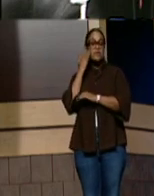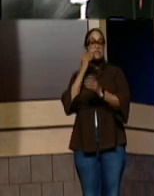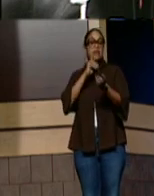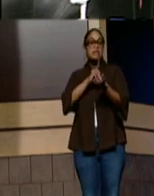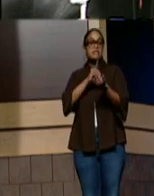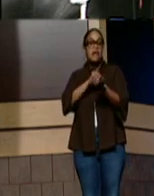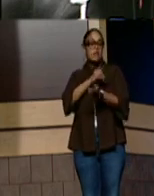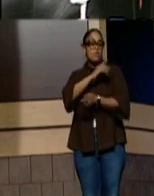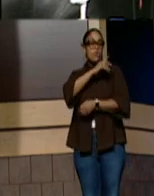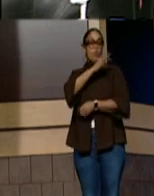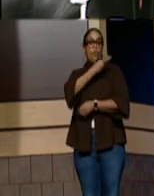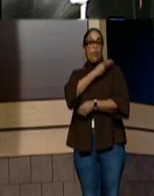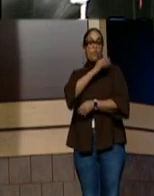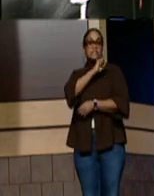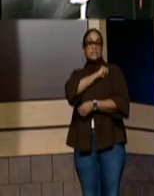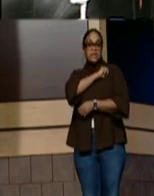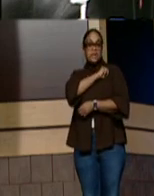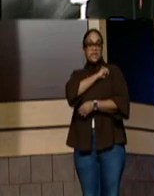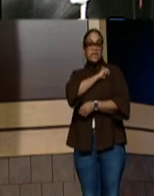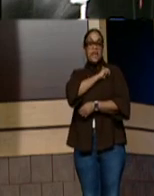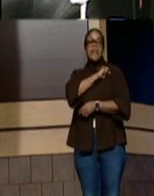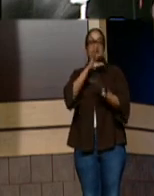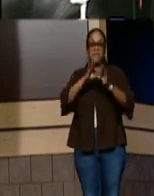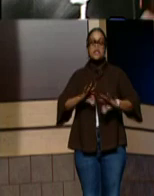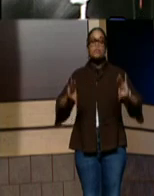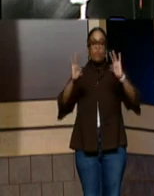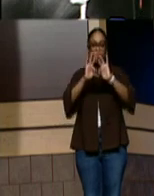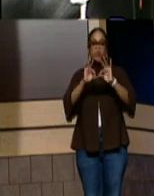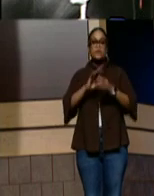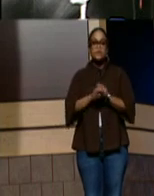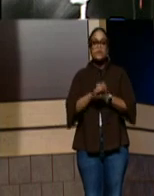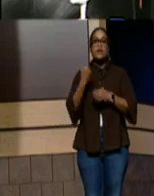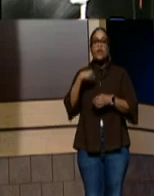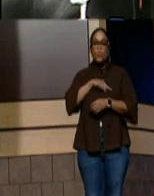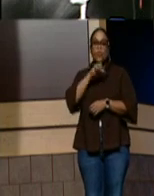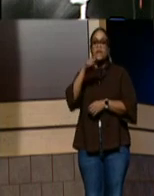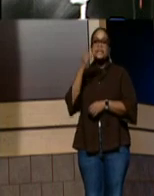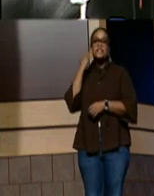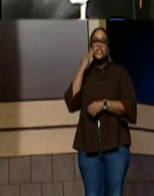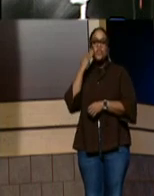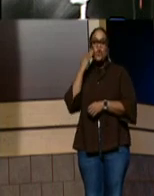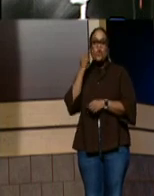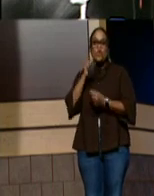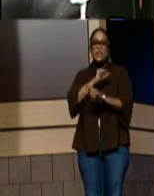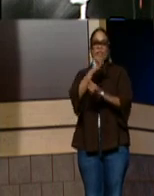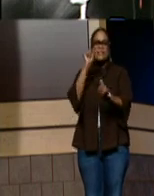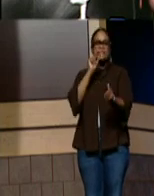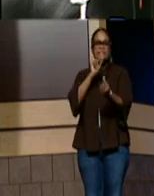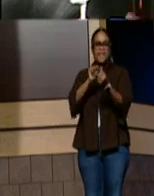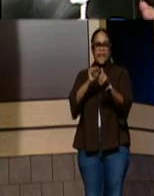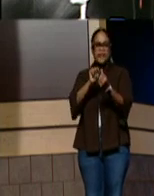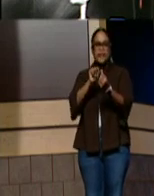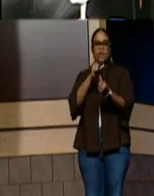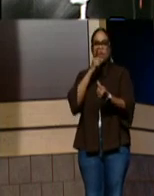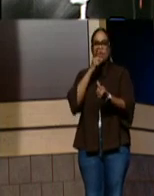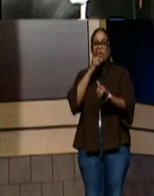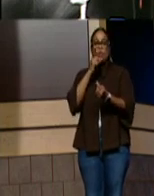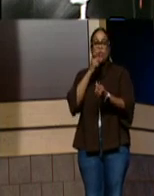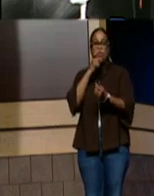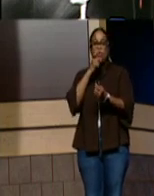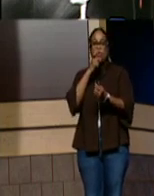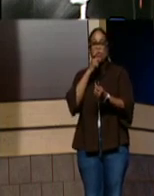us is very essential. Yeah. We need to know exactly who the giant is.